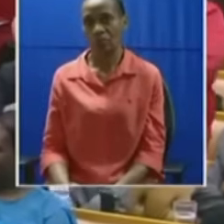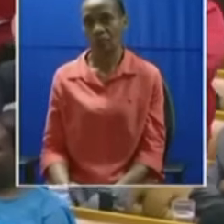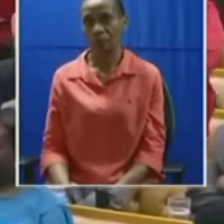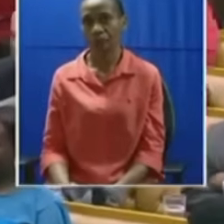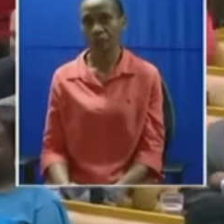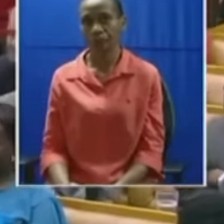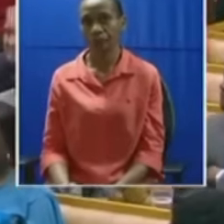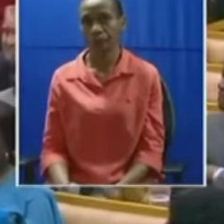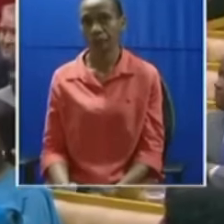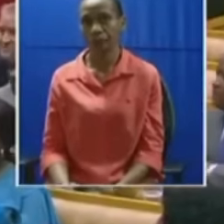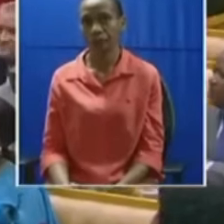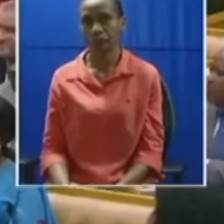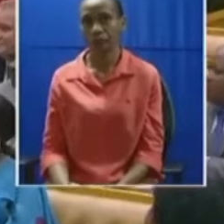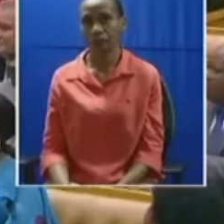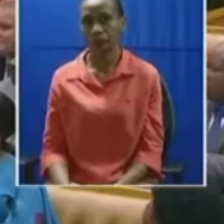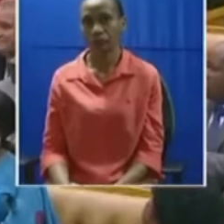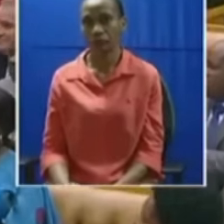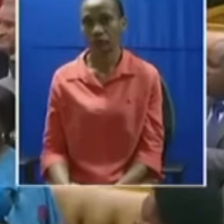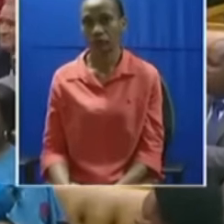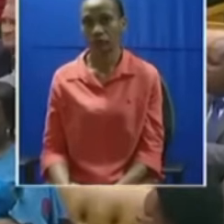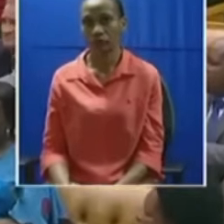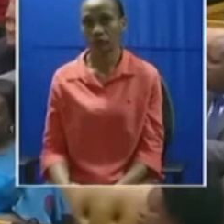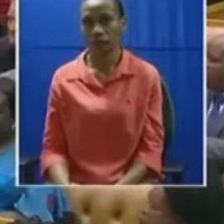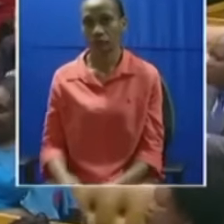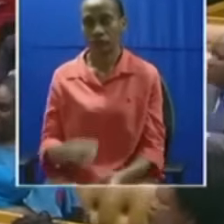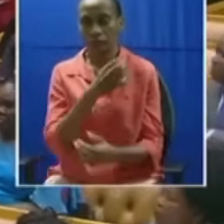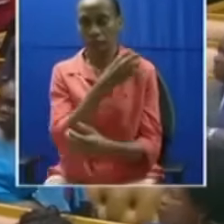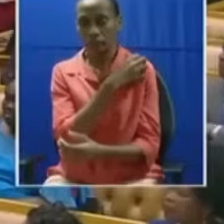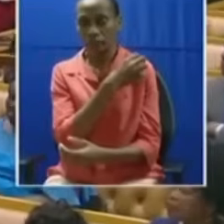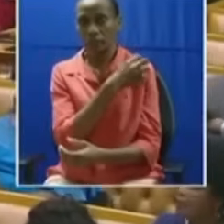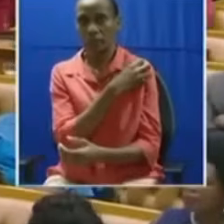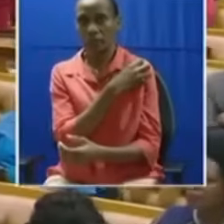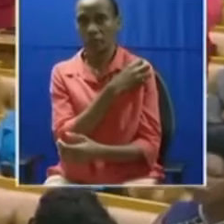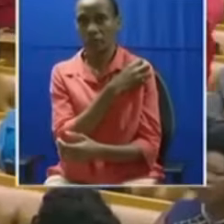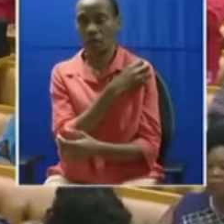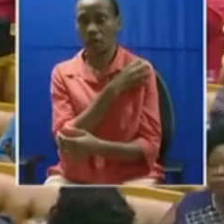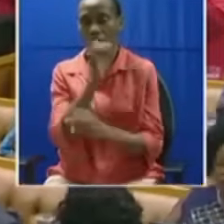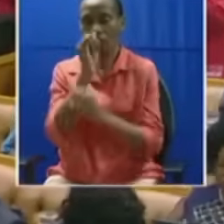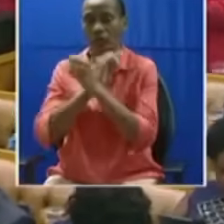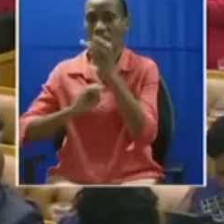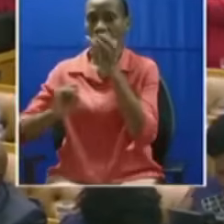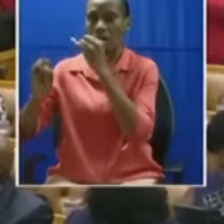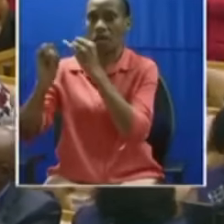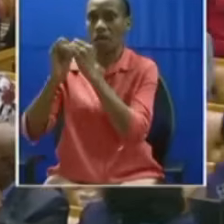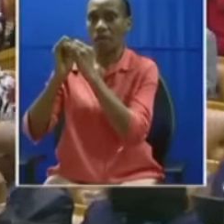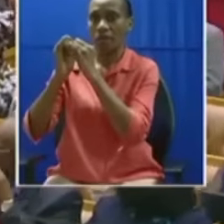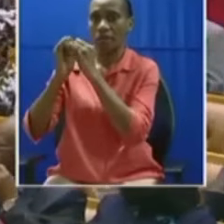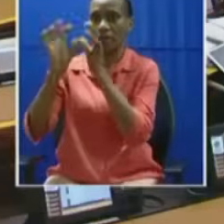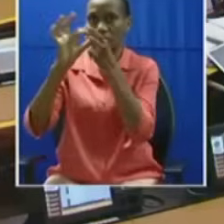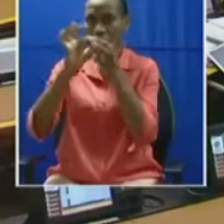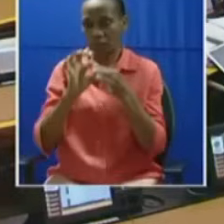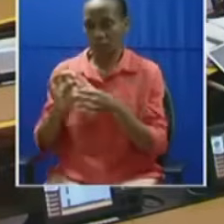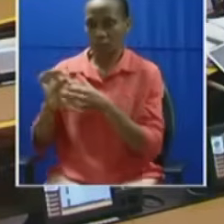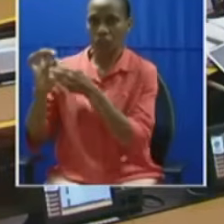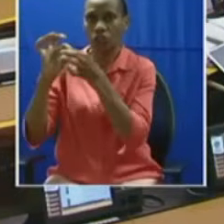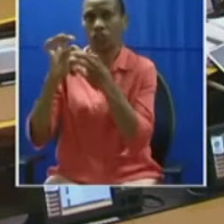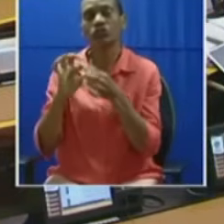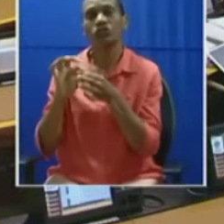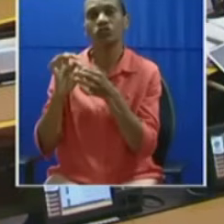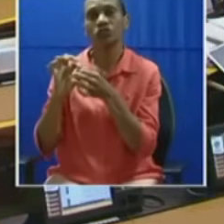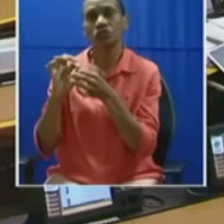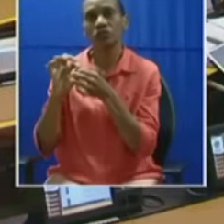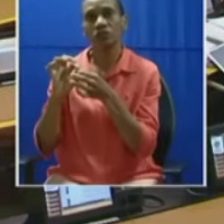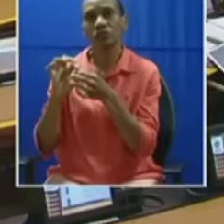Thank you. The Honorable the Minister of International Relations and Cooperation.